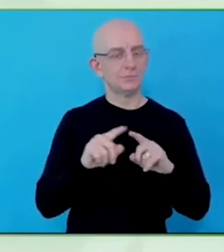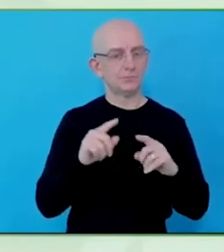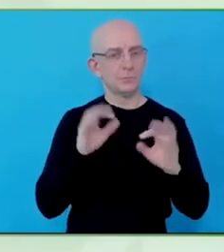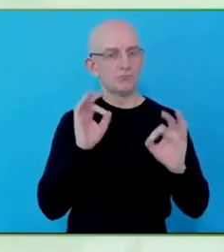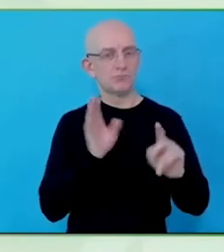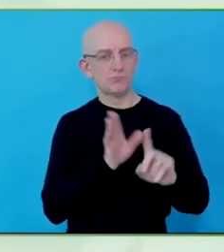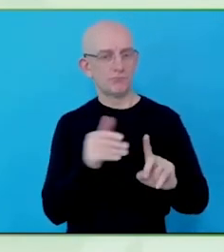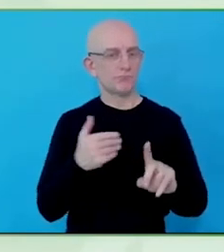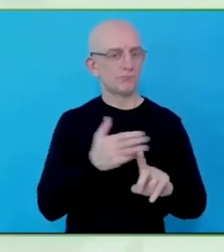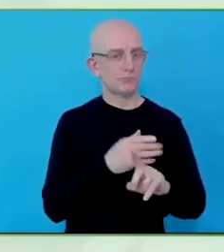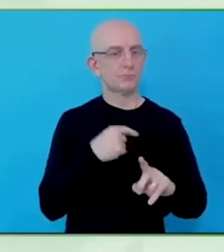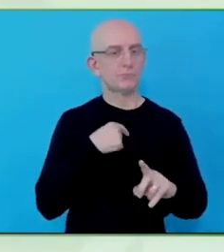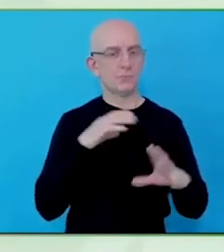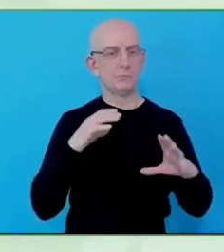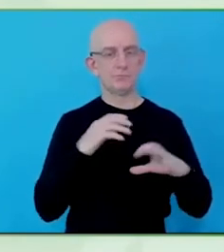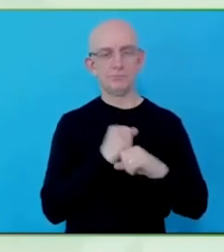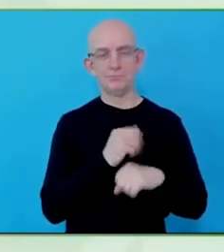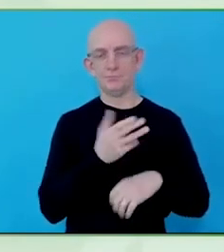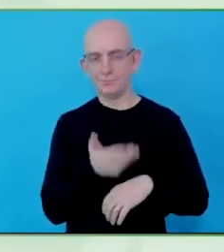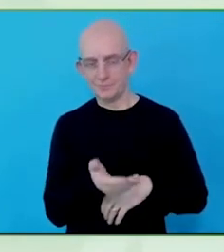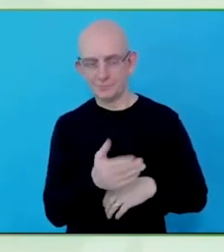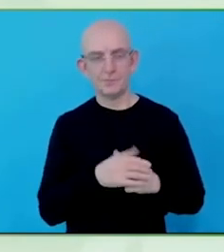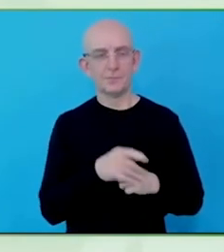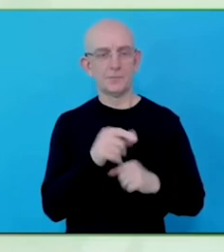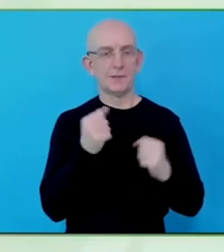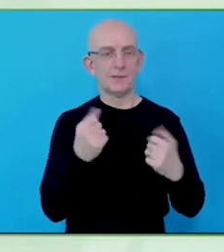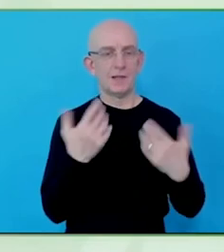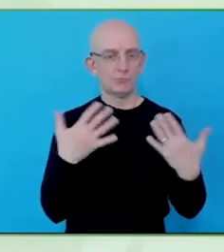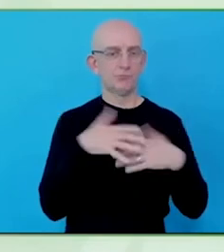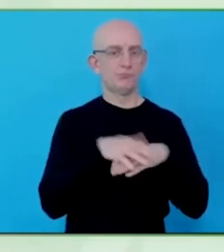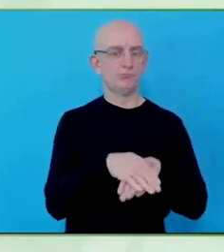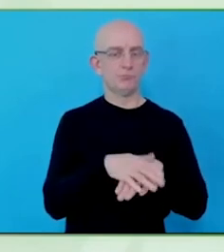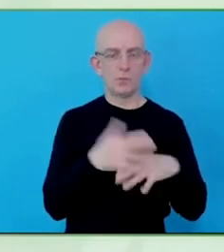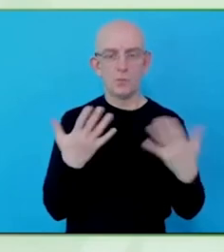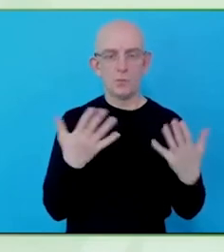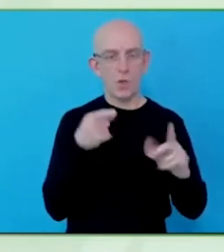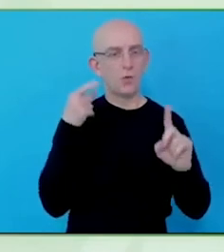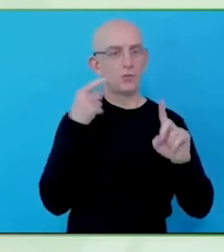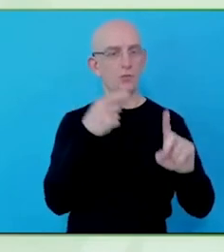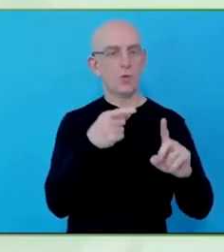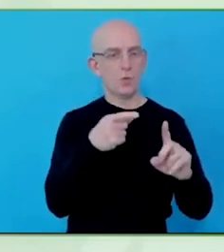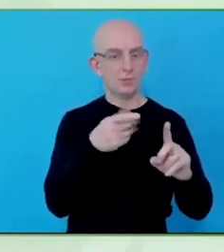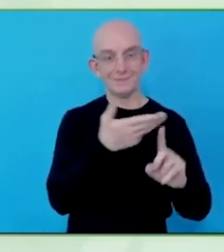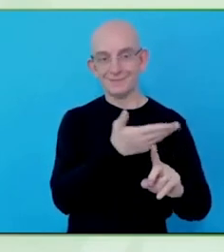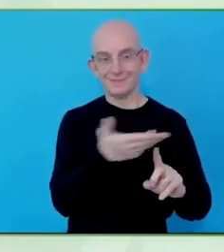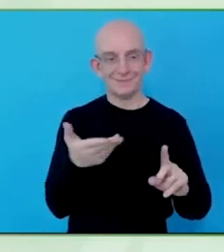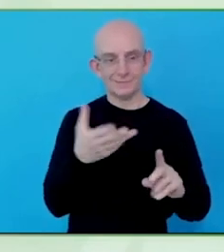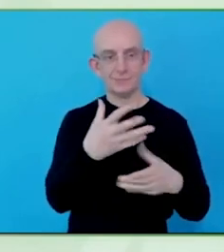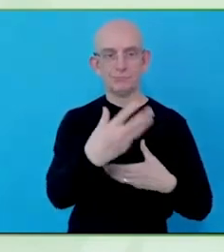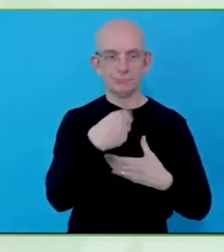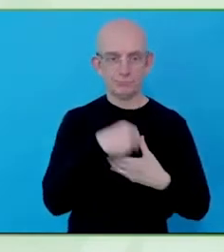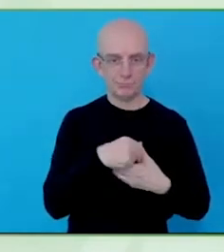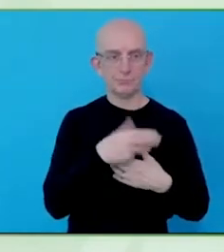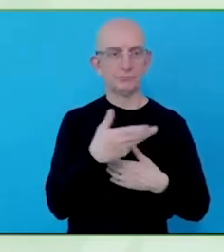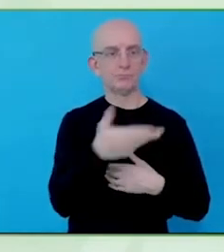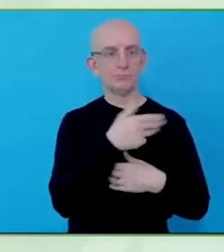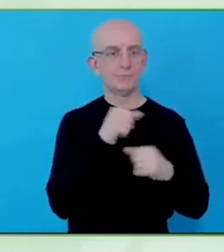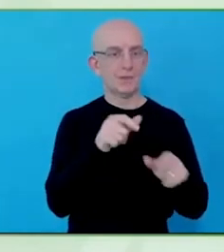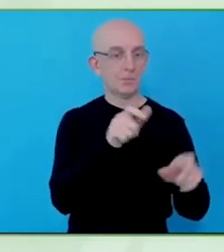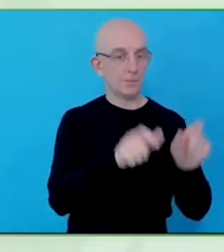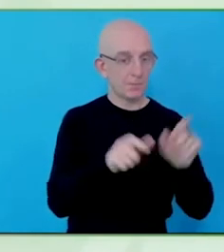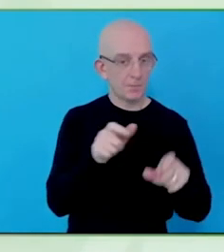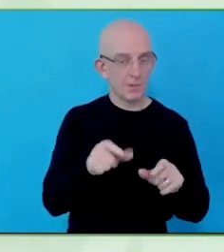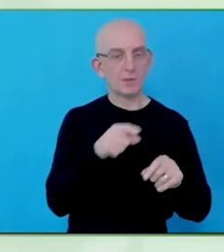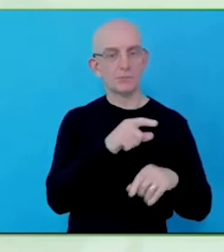you need experts, and you need the tools. So you have to watch out for the right tools to overcome those challenges. And